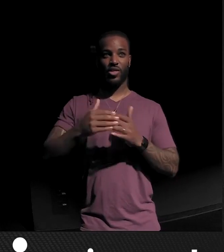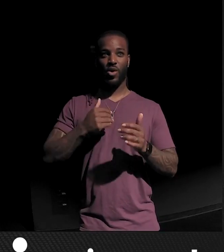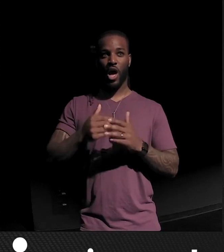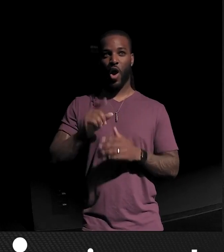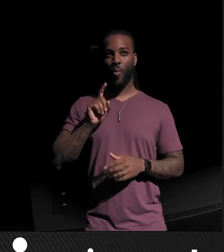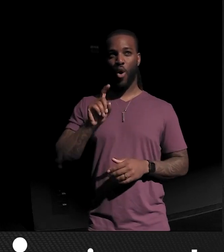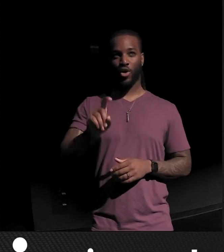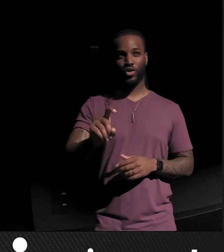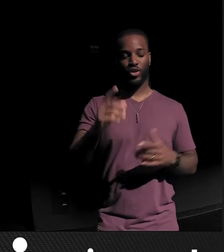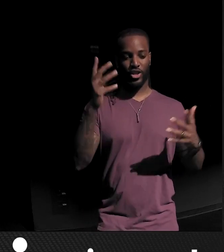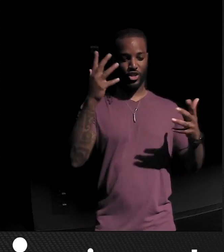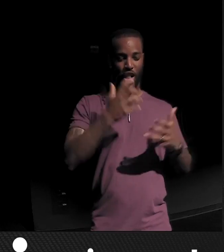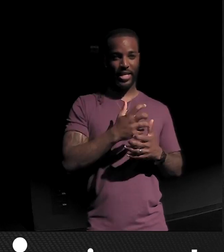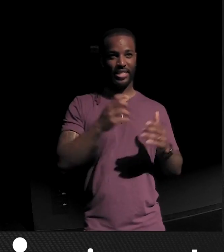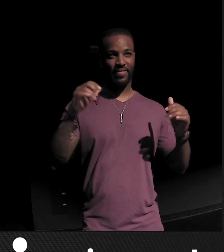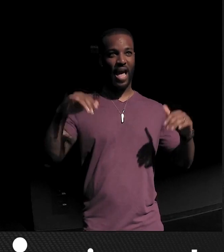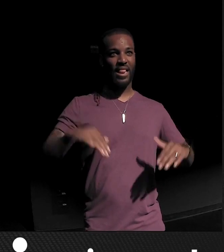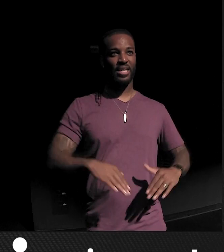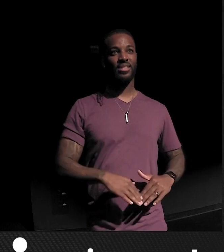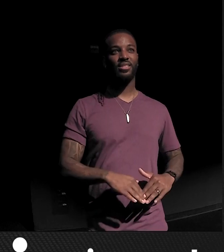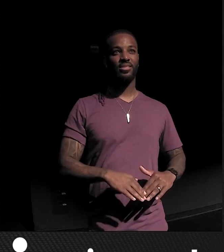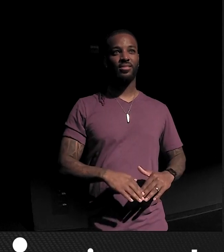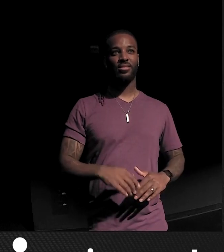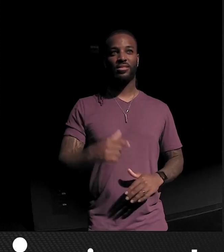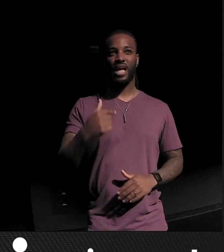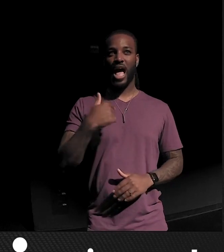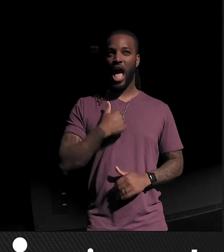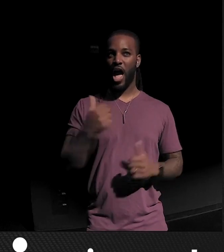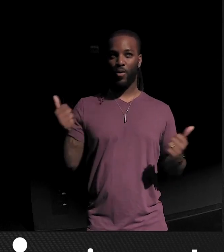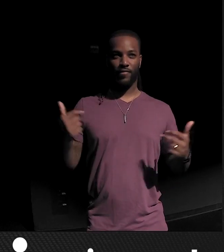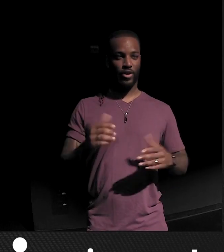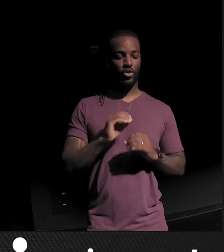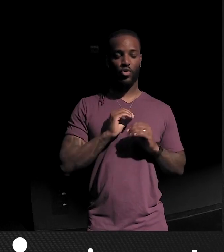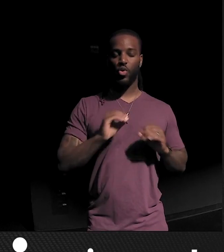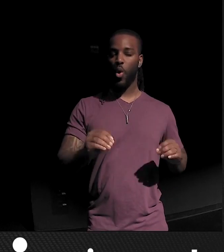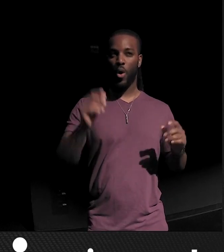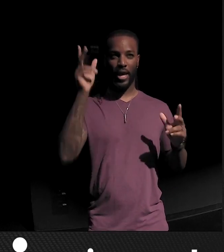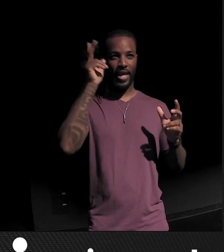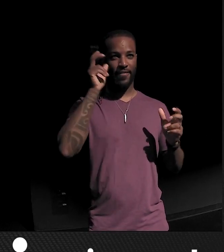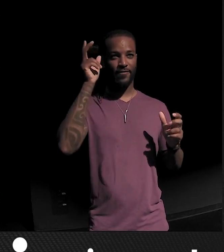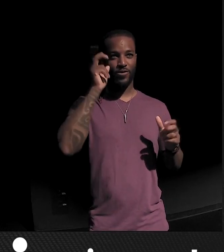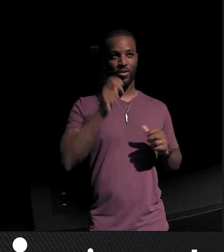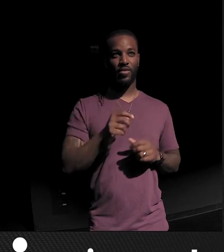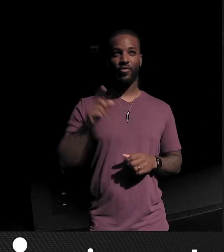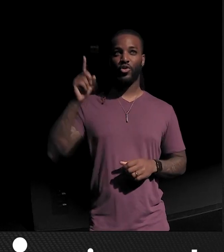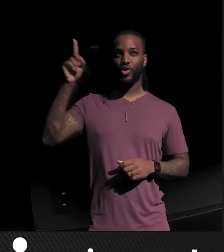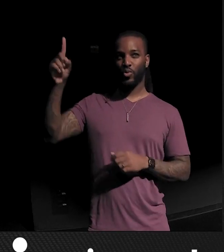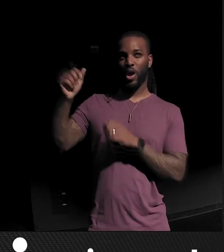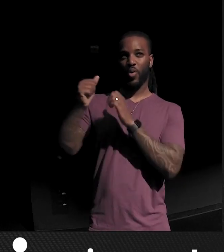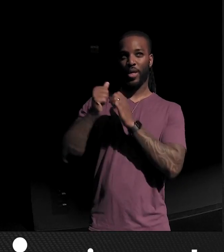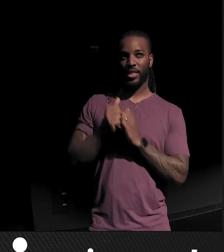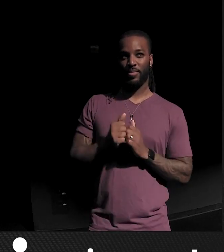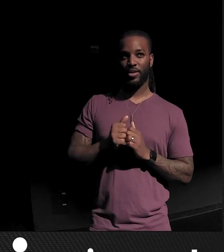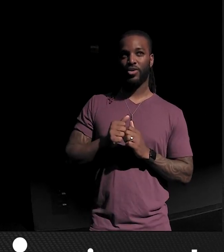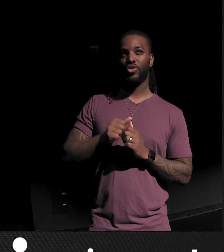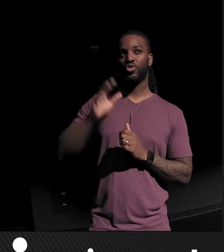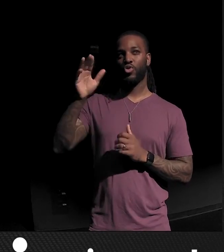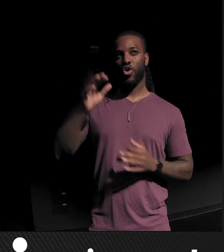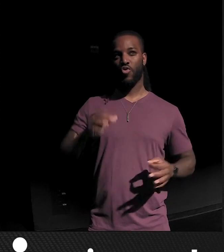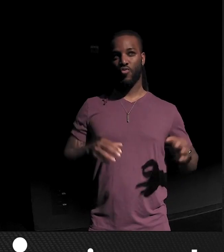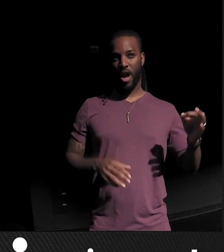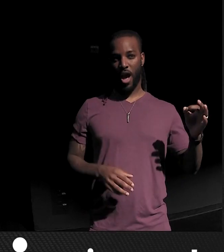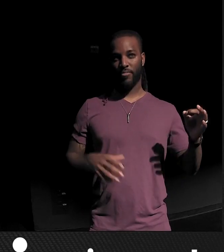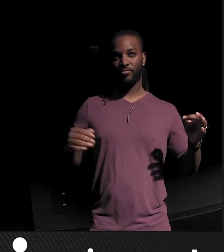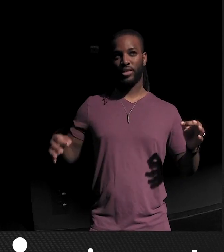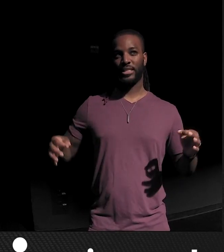I walk through the darkest valley, I will fear no evil, for you are with me. Your rod